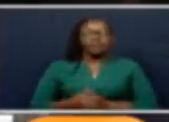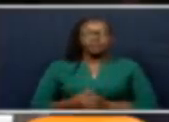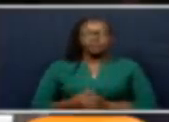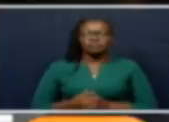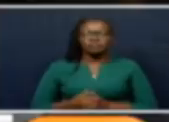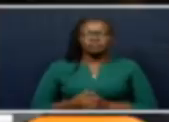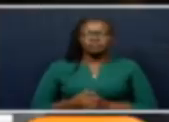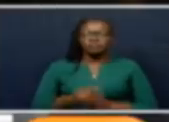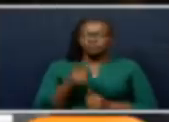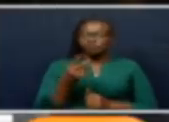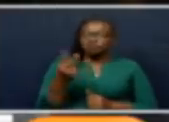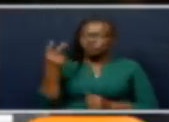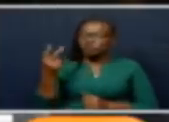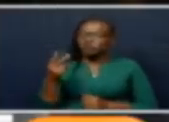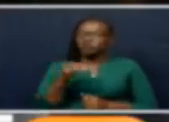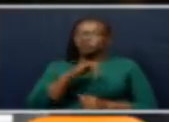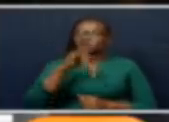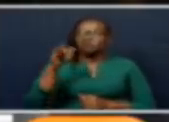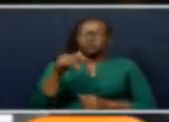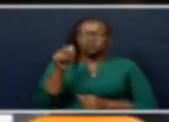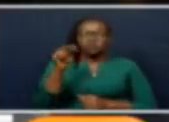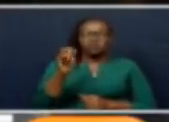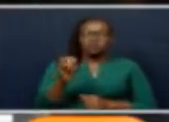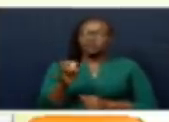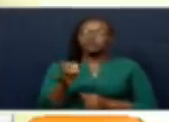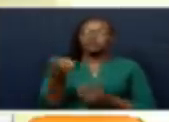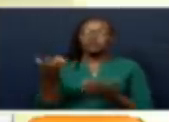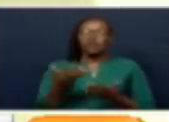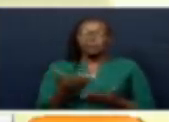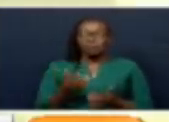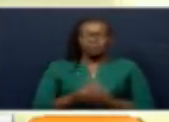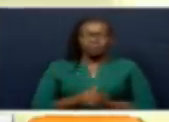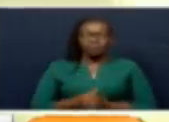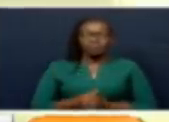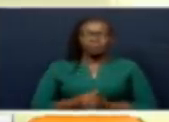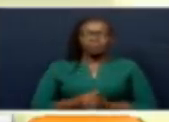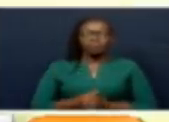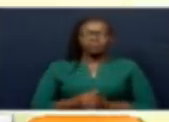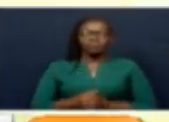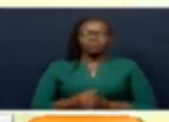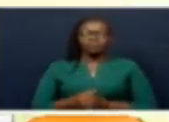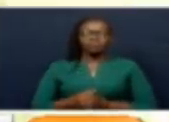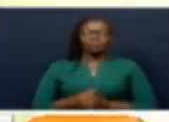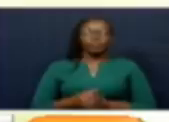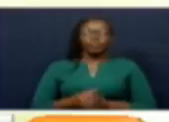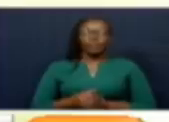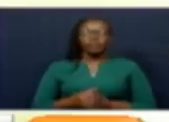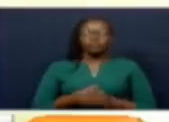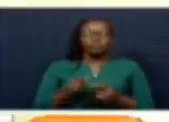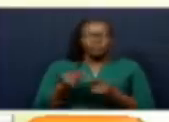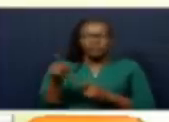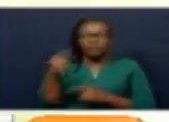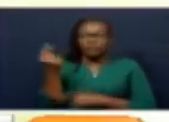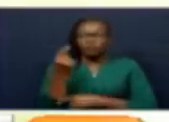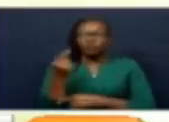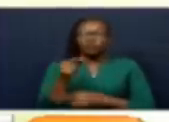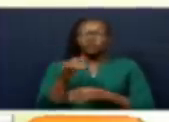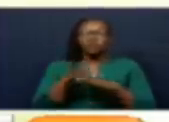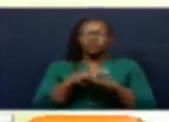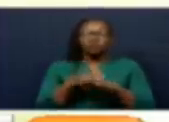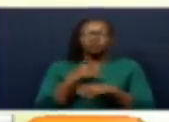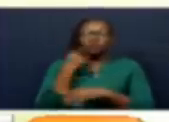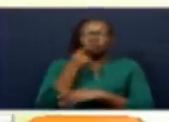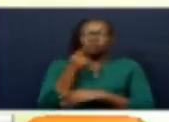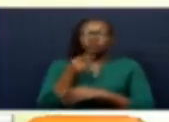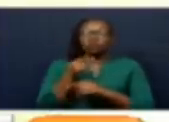Look, JM, come to JM Kariuki. Yes. JM Kariuki, when the late Tom Mboya died, he's the only Kikuyu who